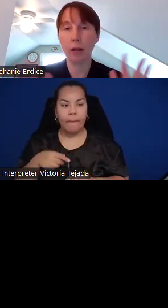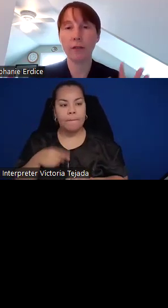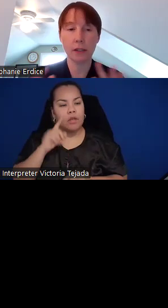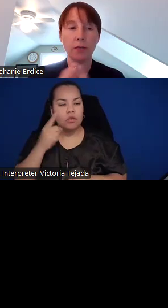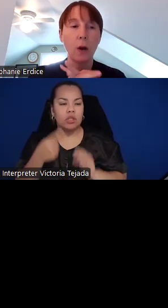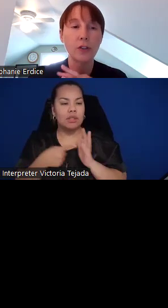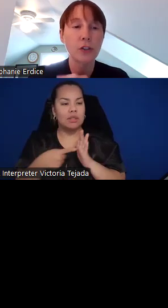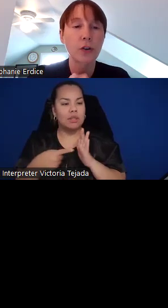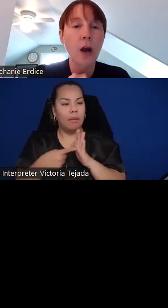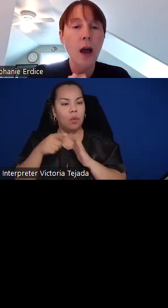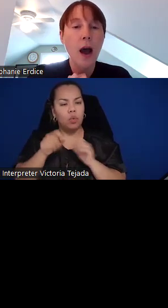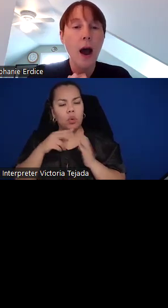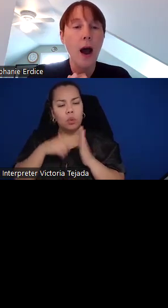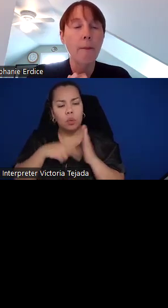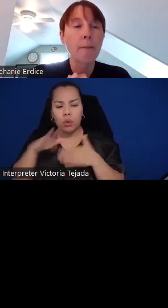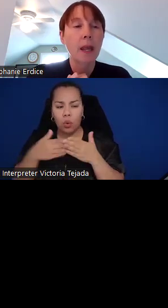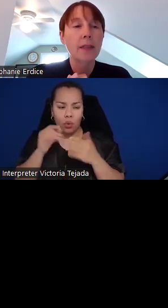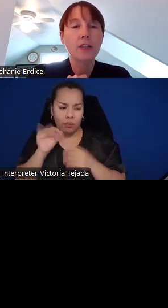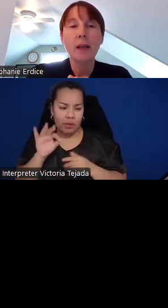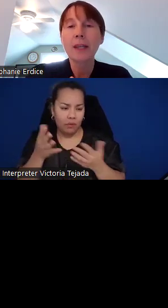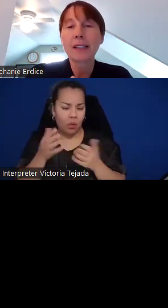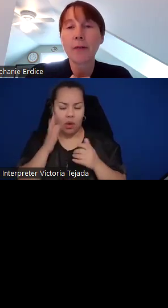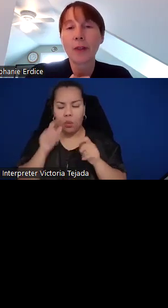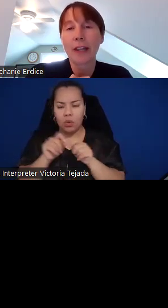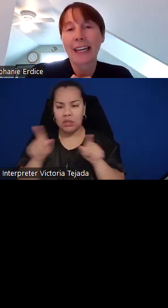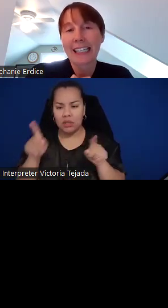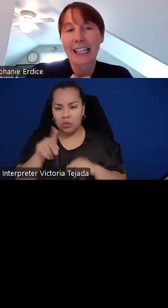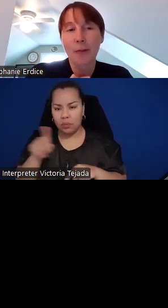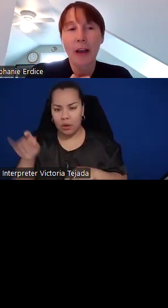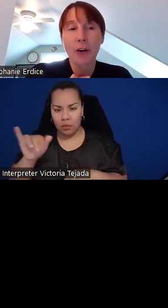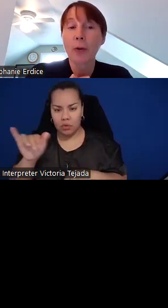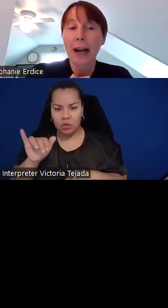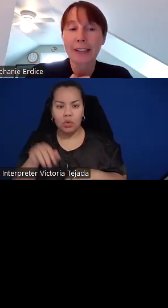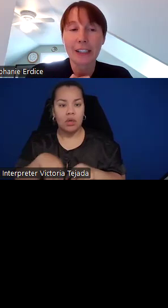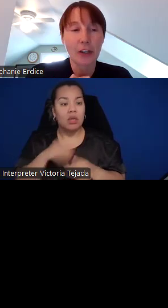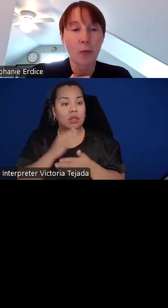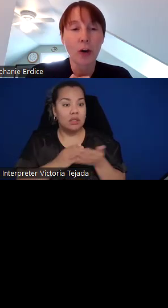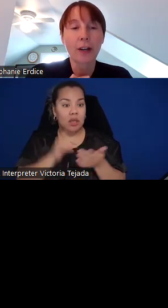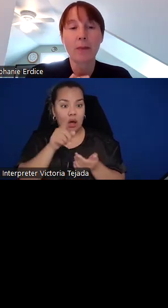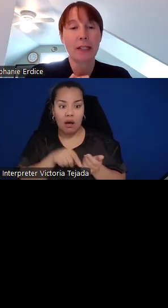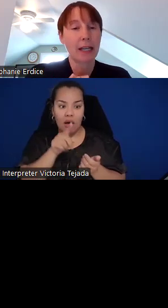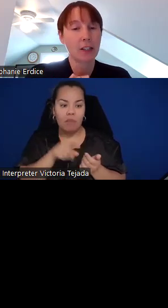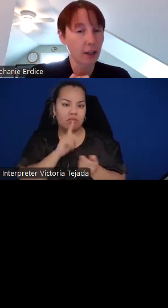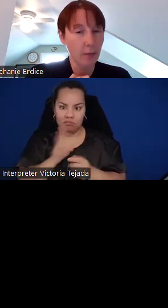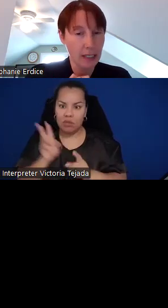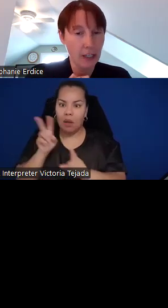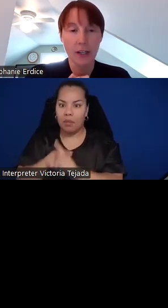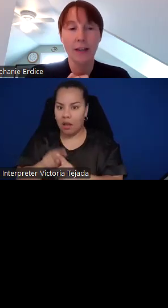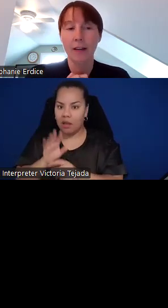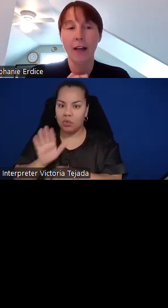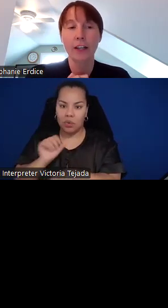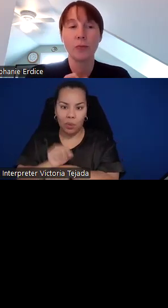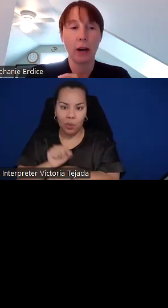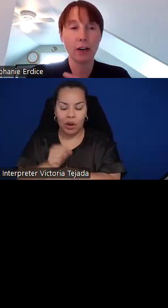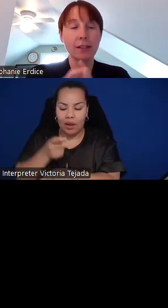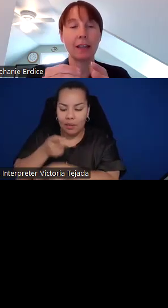can read all of these if you want to. There's some things that, like I said, that apply very practically to their work, like maintain documentation